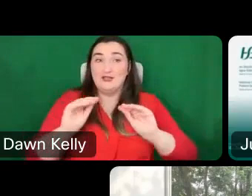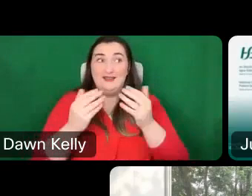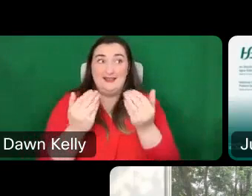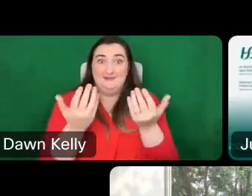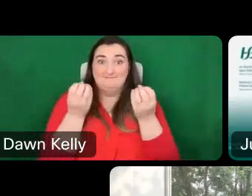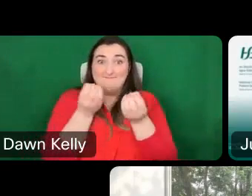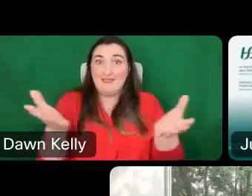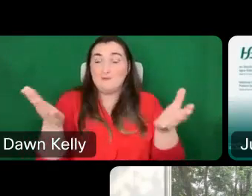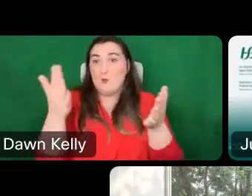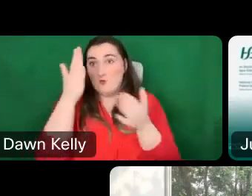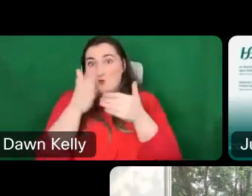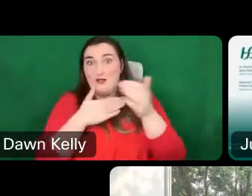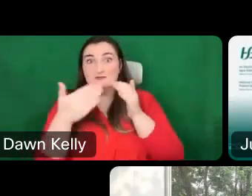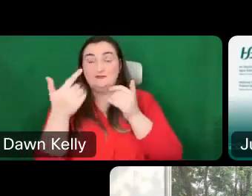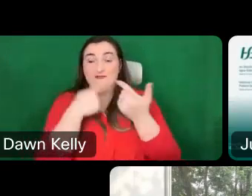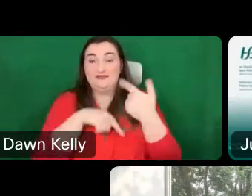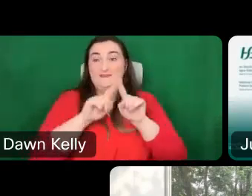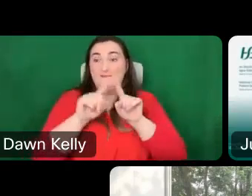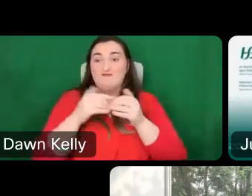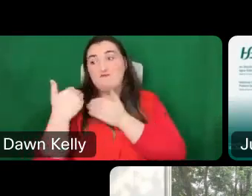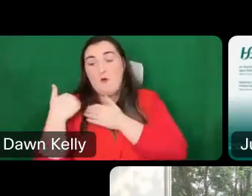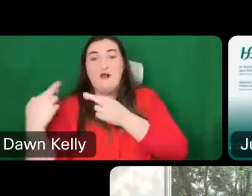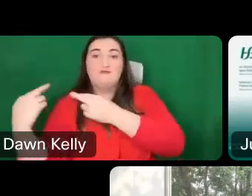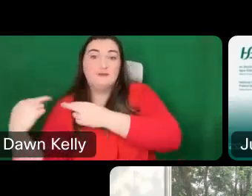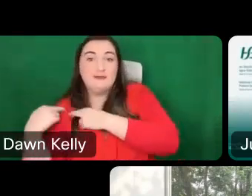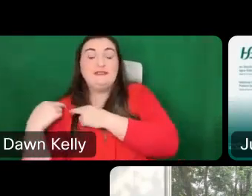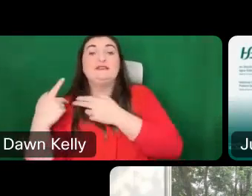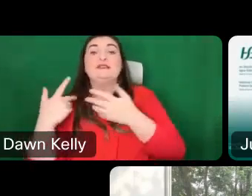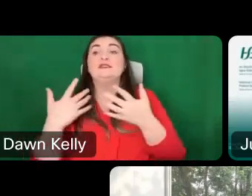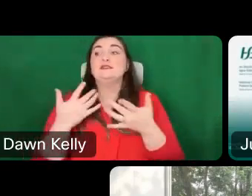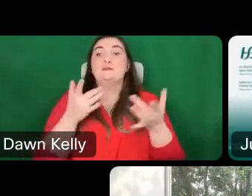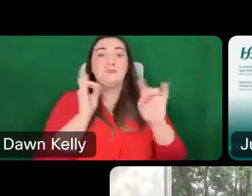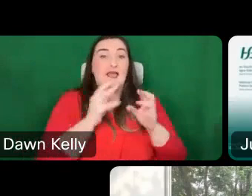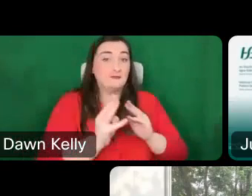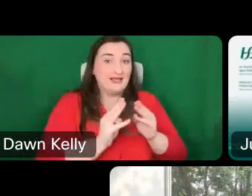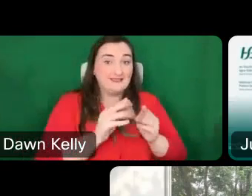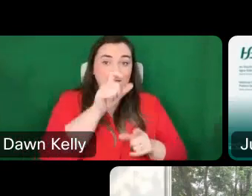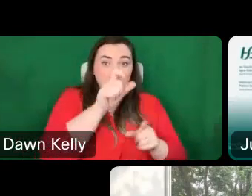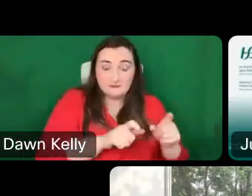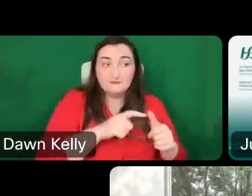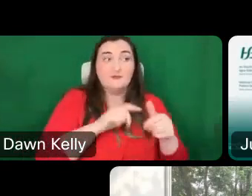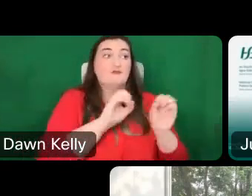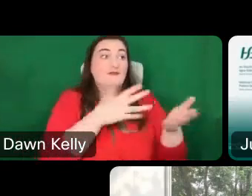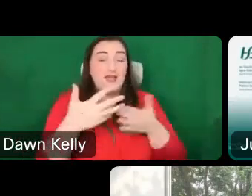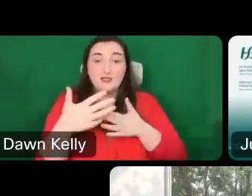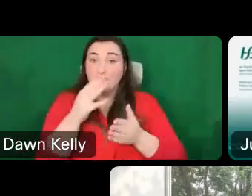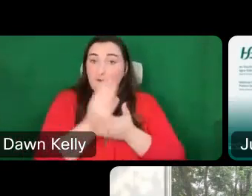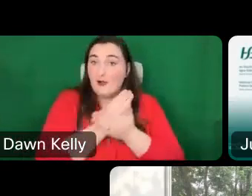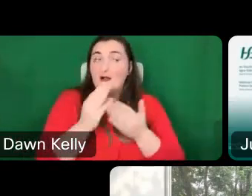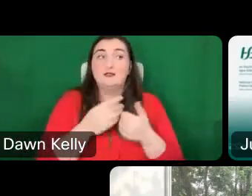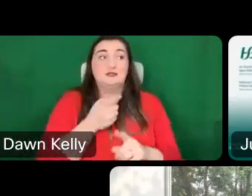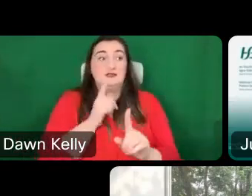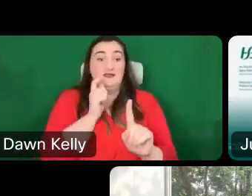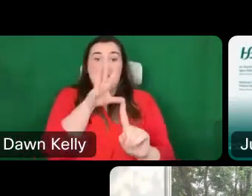and responsibilities. You know, the health practitioner aspect, the provider aspect, the designated